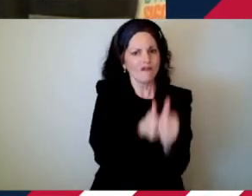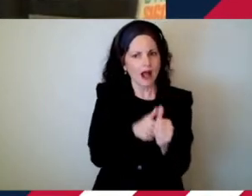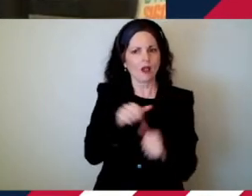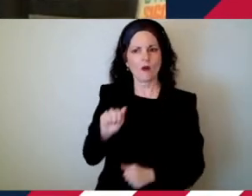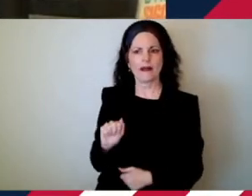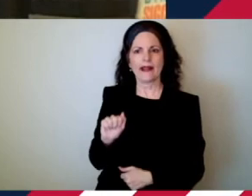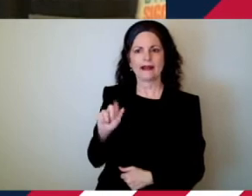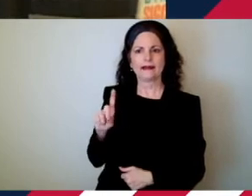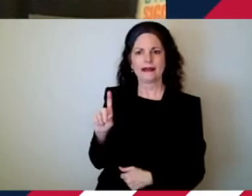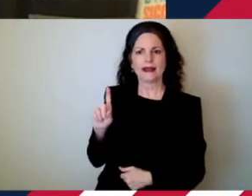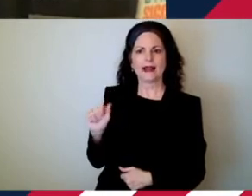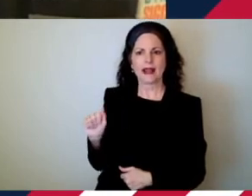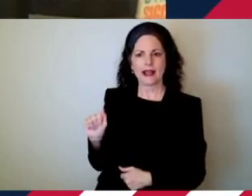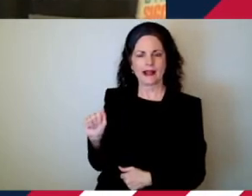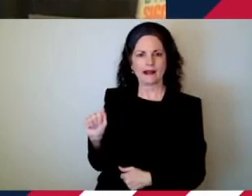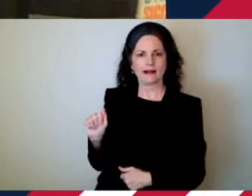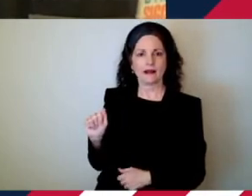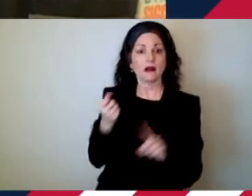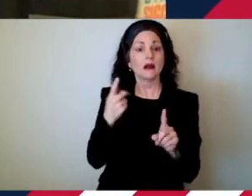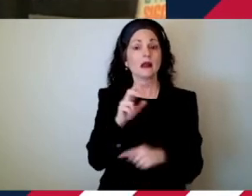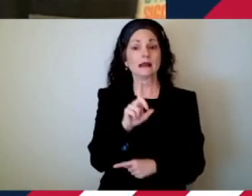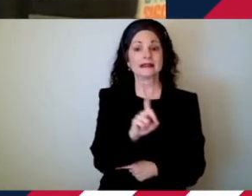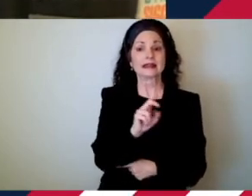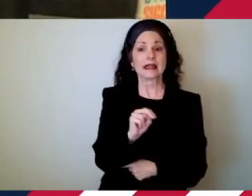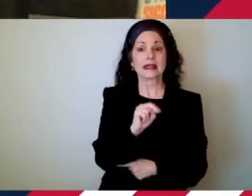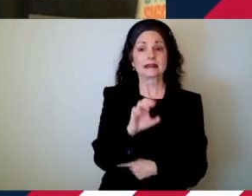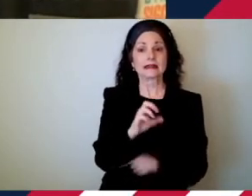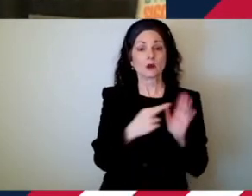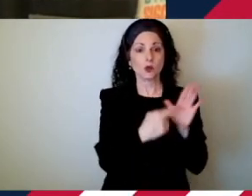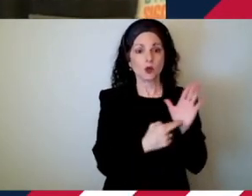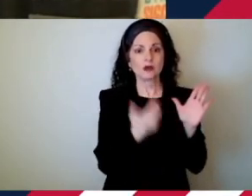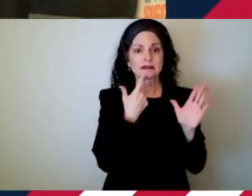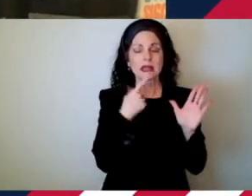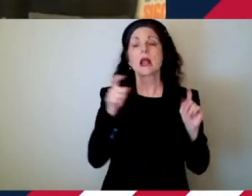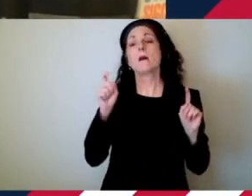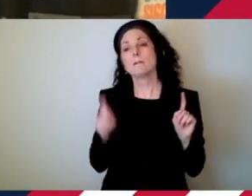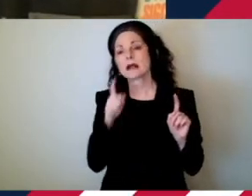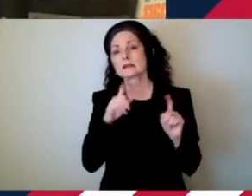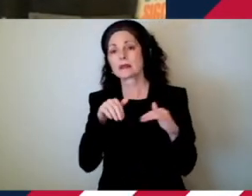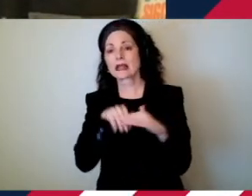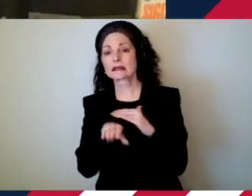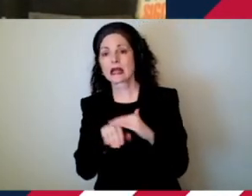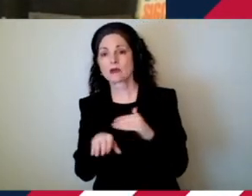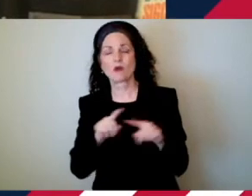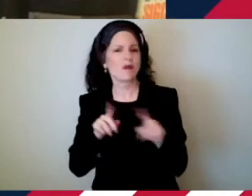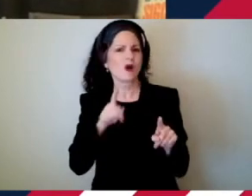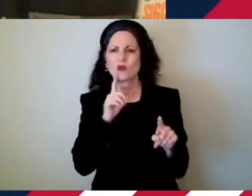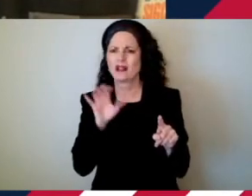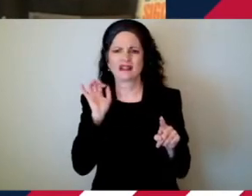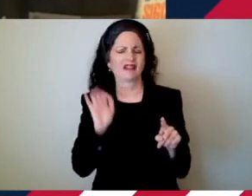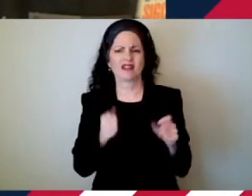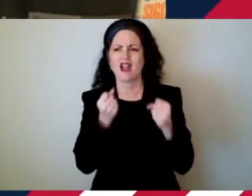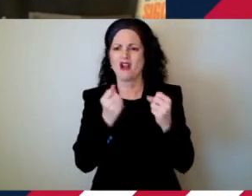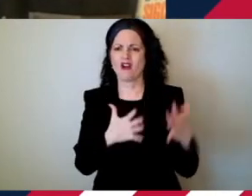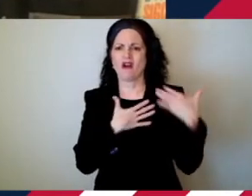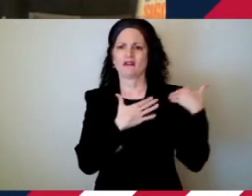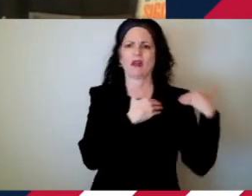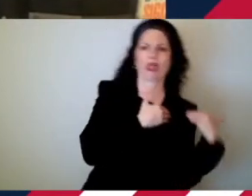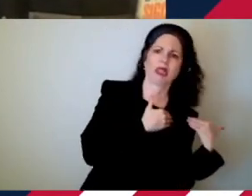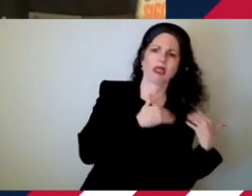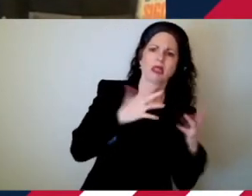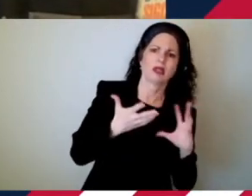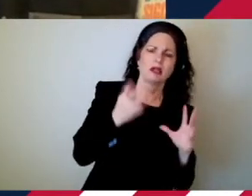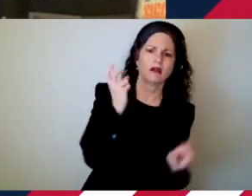While DNC rules state caucuses must be accessible, they imposed undue burdens on the disabled in practice. People